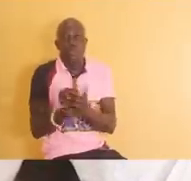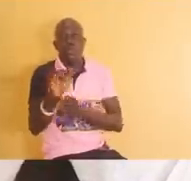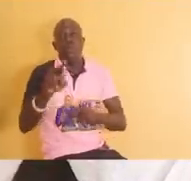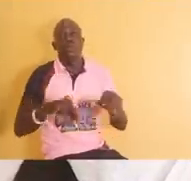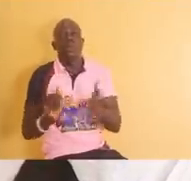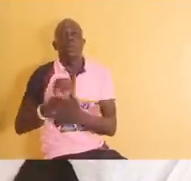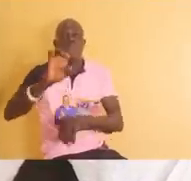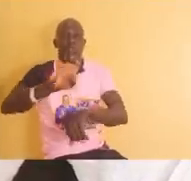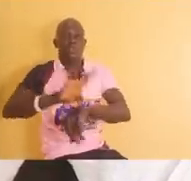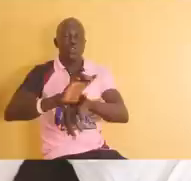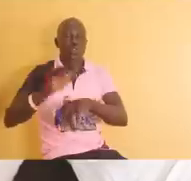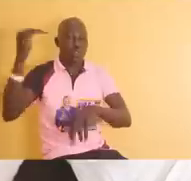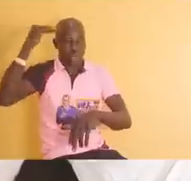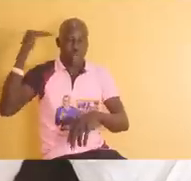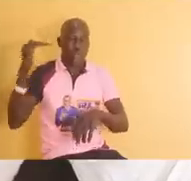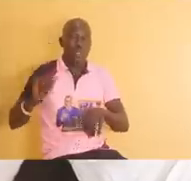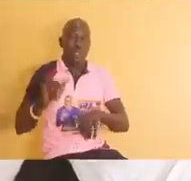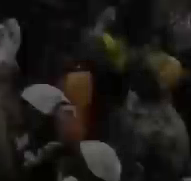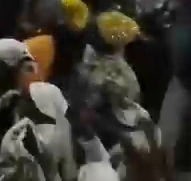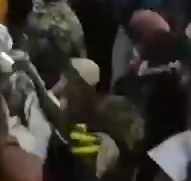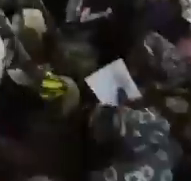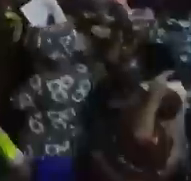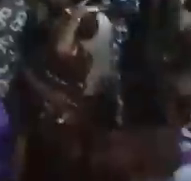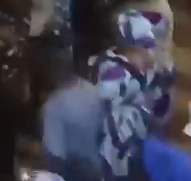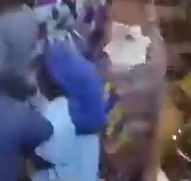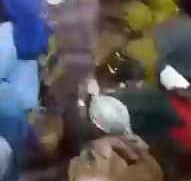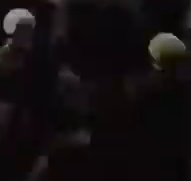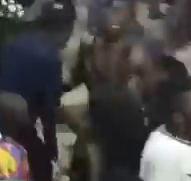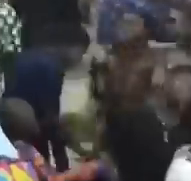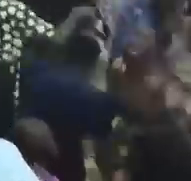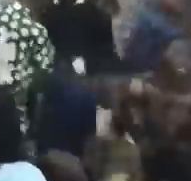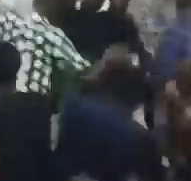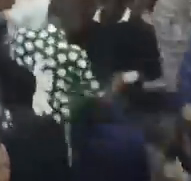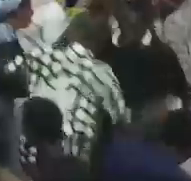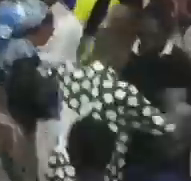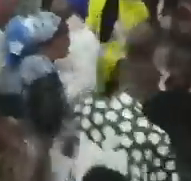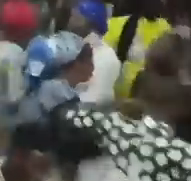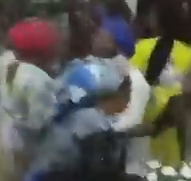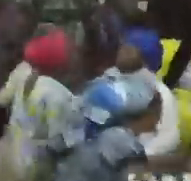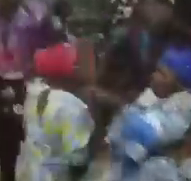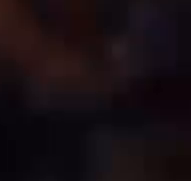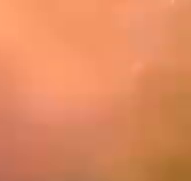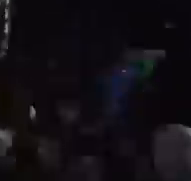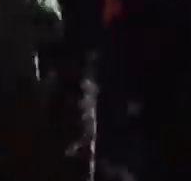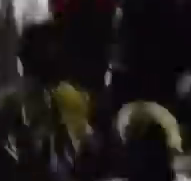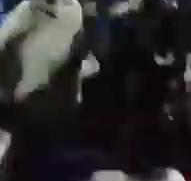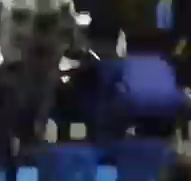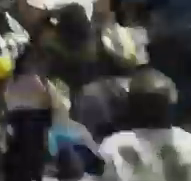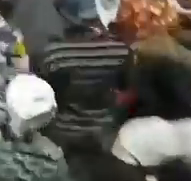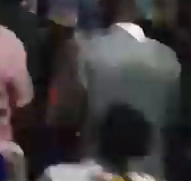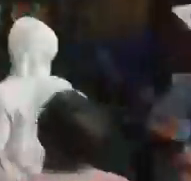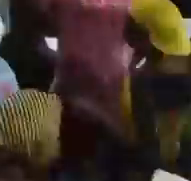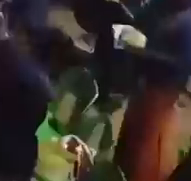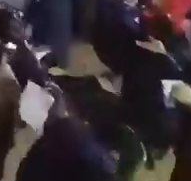ne, baremo idobi airport area. Ne, be. Gbogbo eyan lori ko mere rin agbaye. Eso ya ya